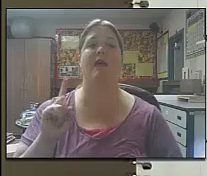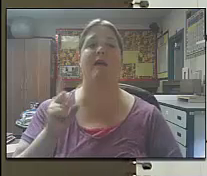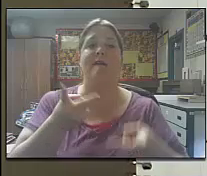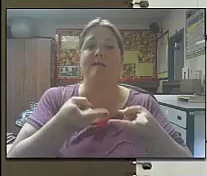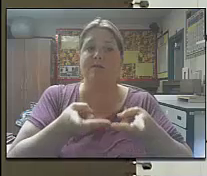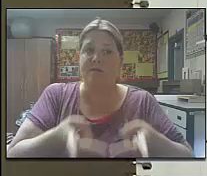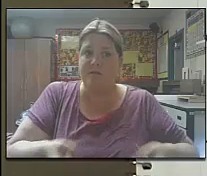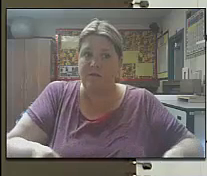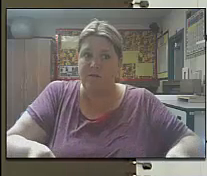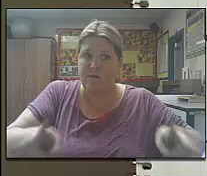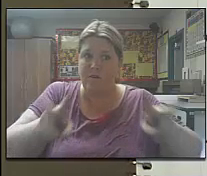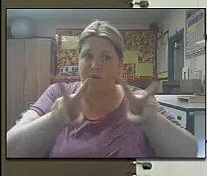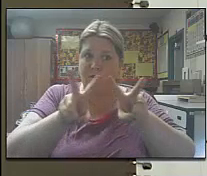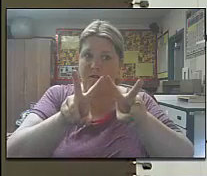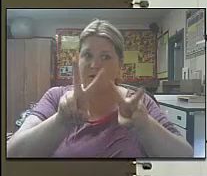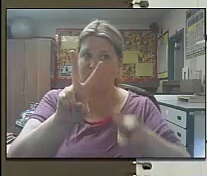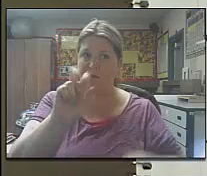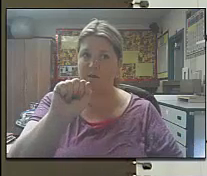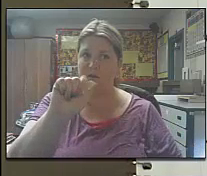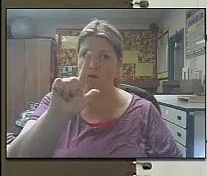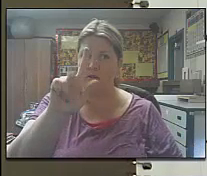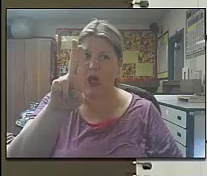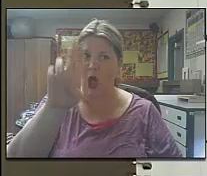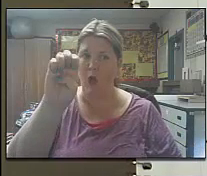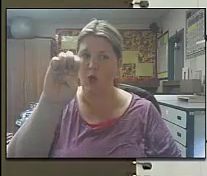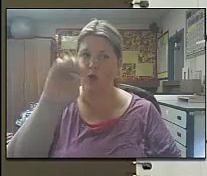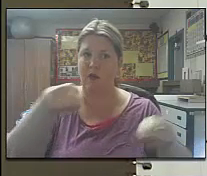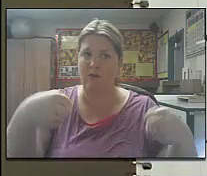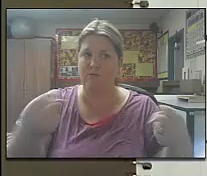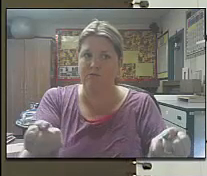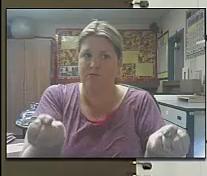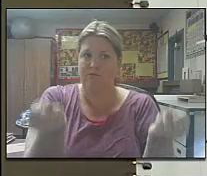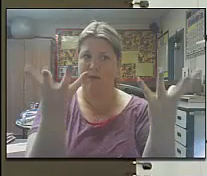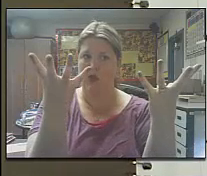Value is the digit or the number